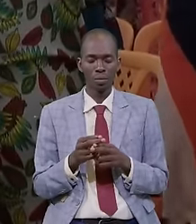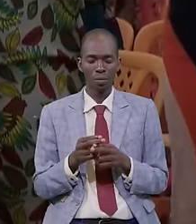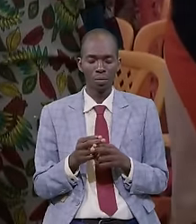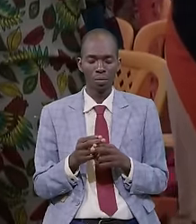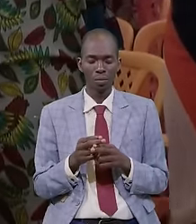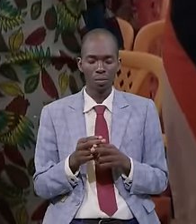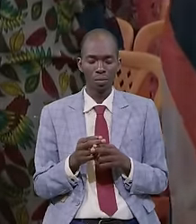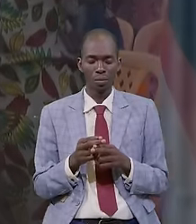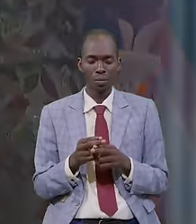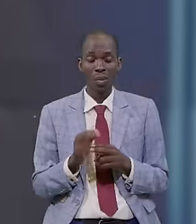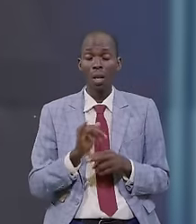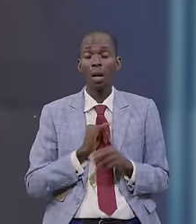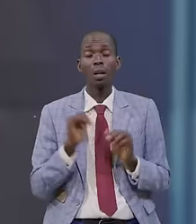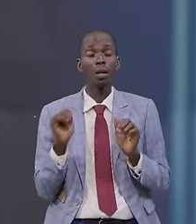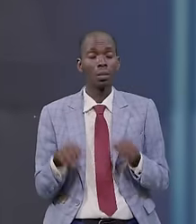I can.